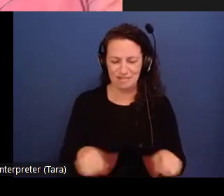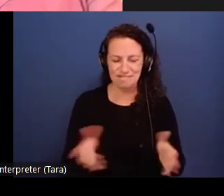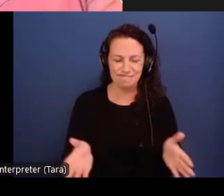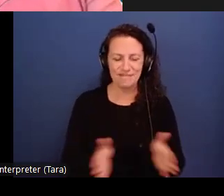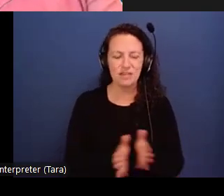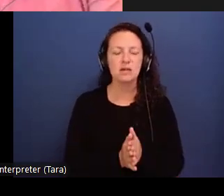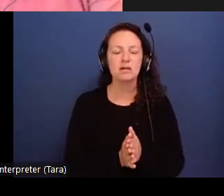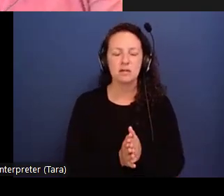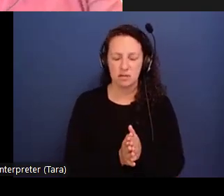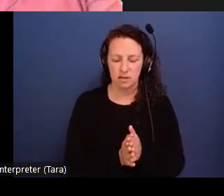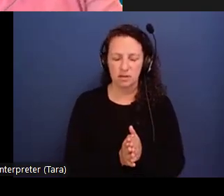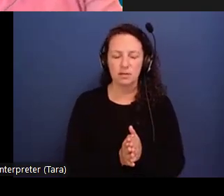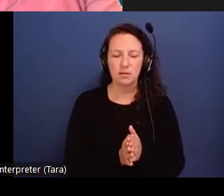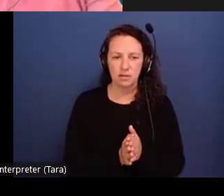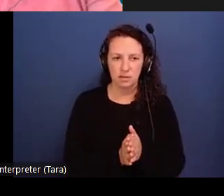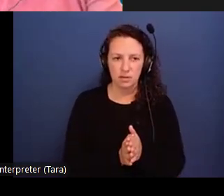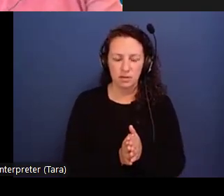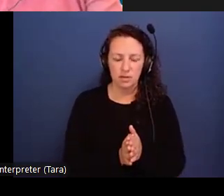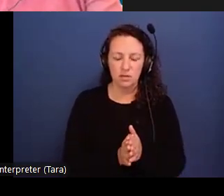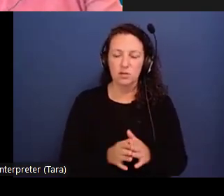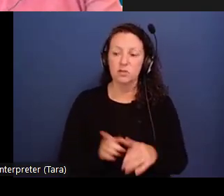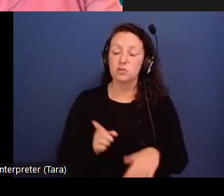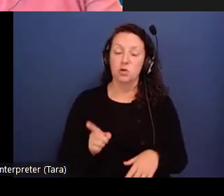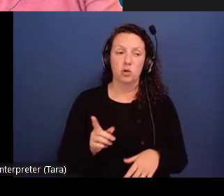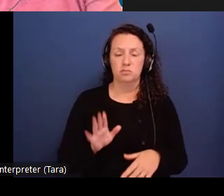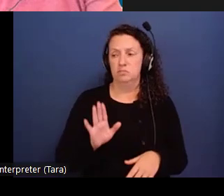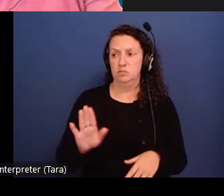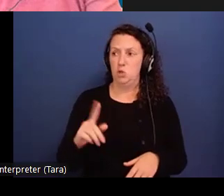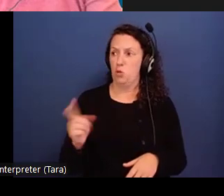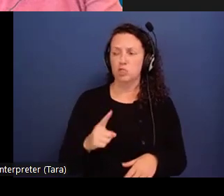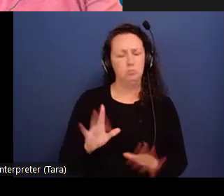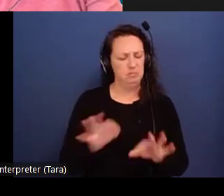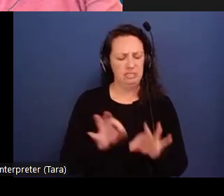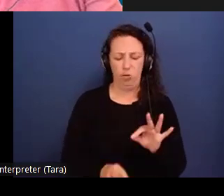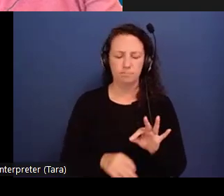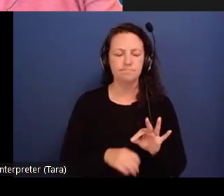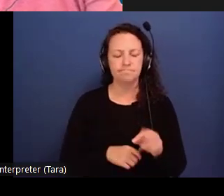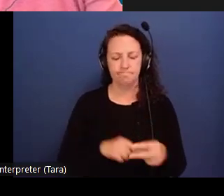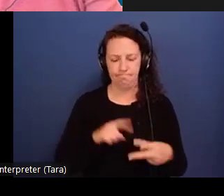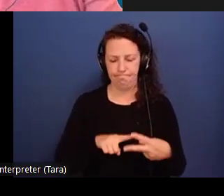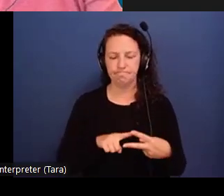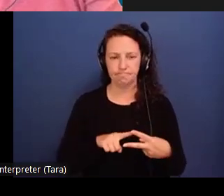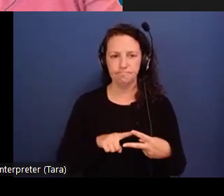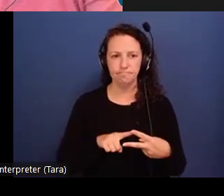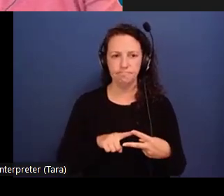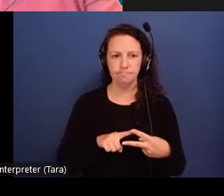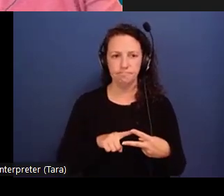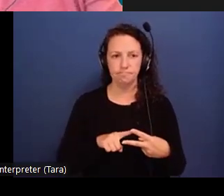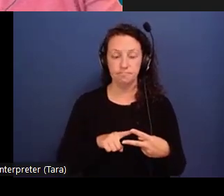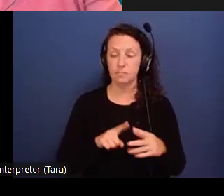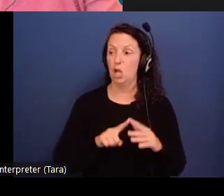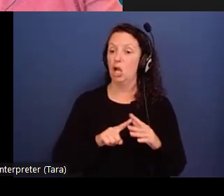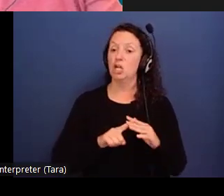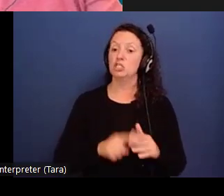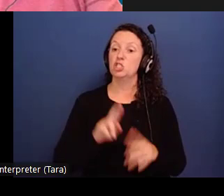are asking are as a simple question. One, what is going to be my startup